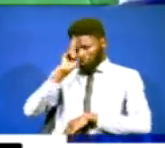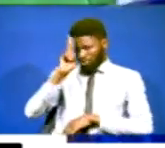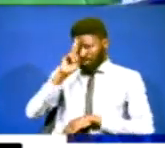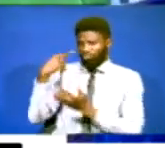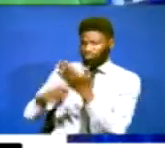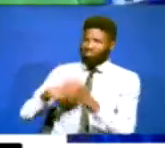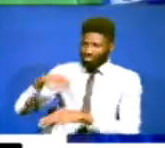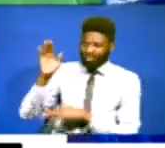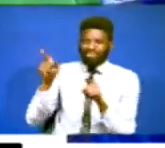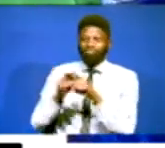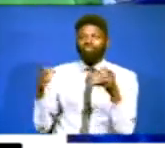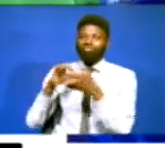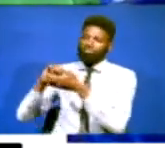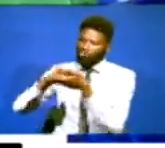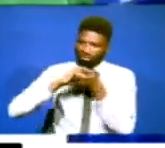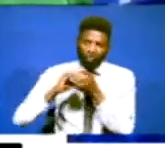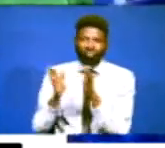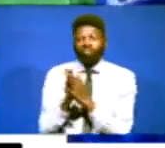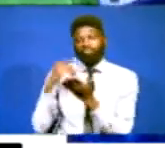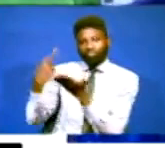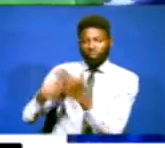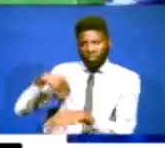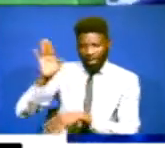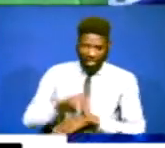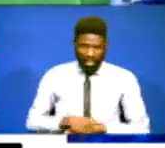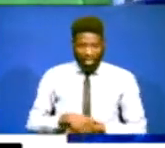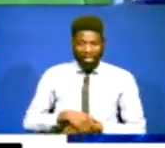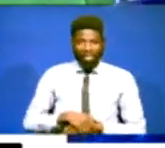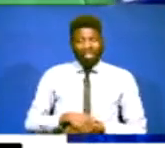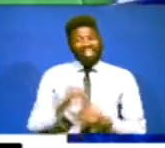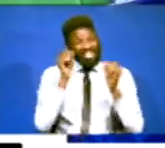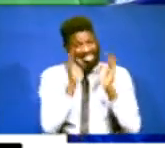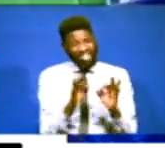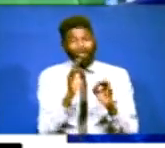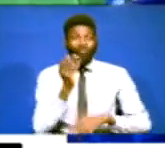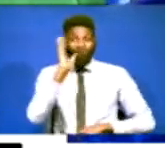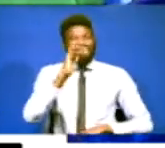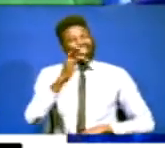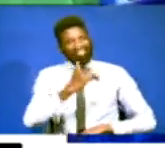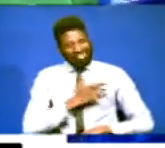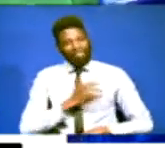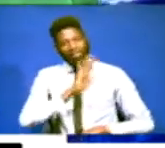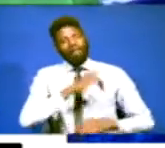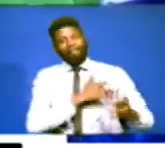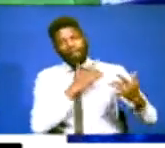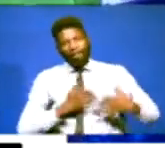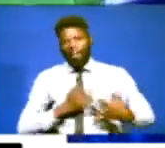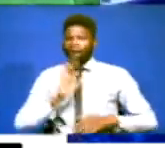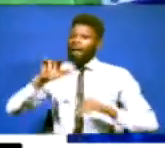cause, if God could touch their hearts, for them to surrender the thousands of acres that they